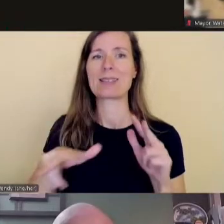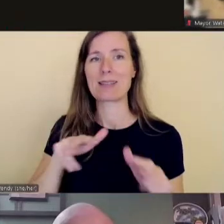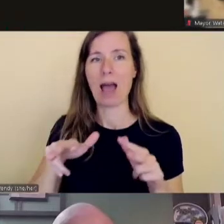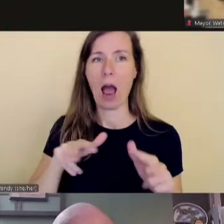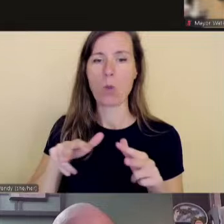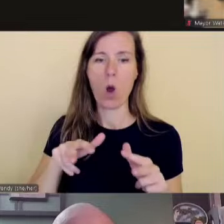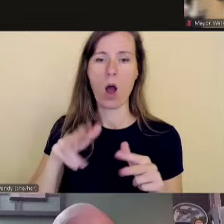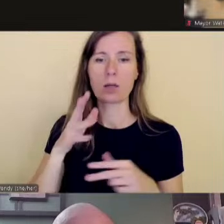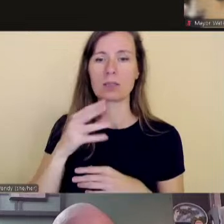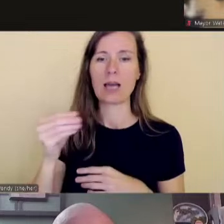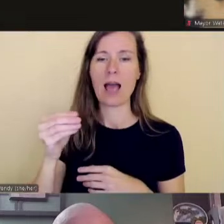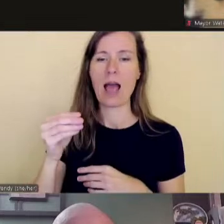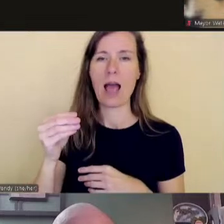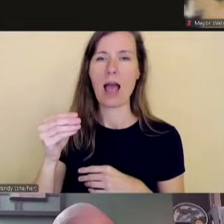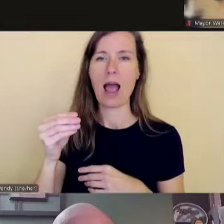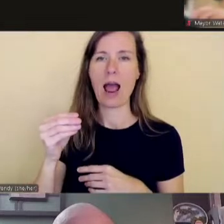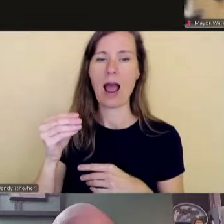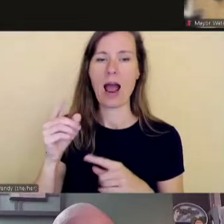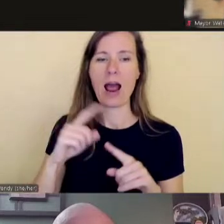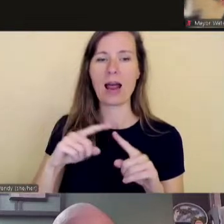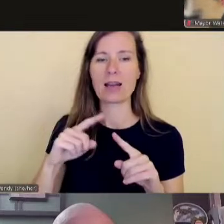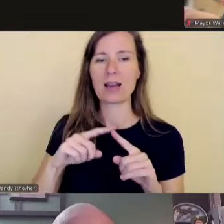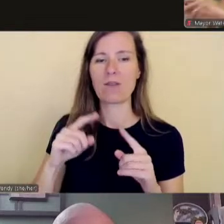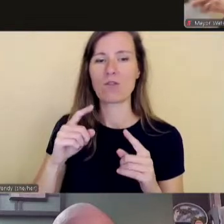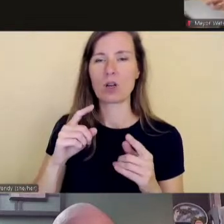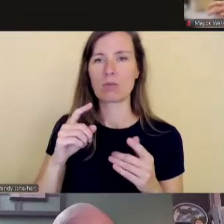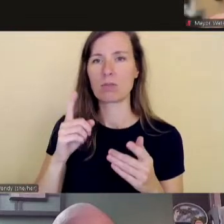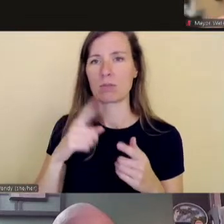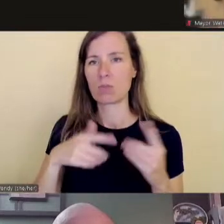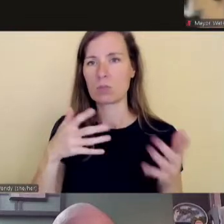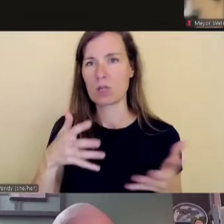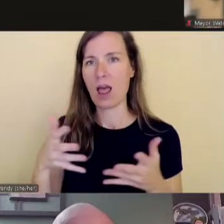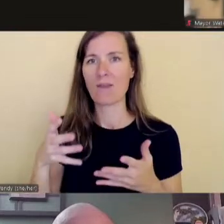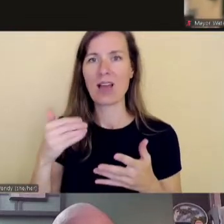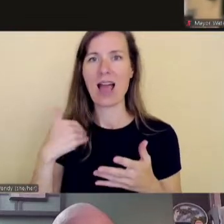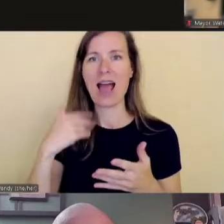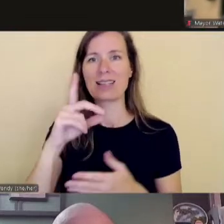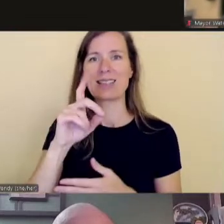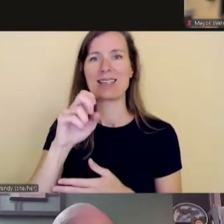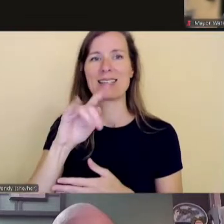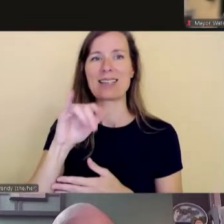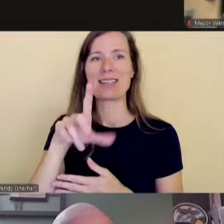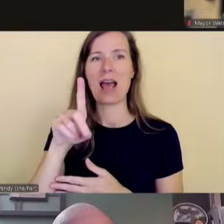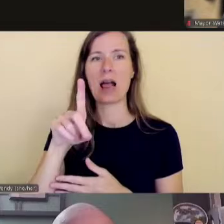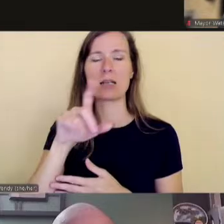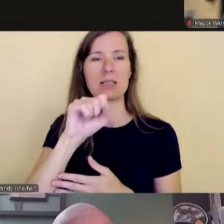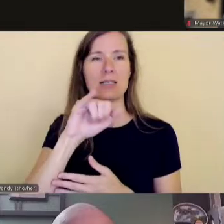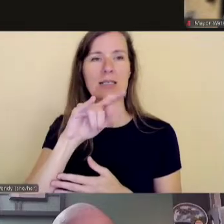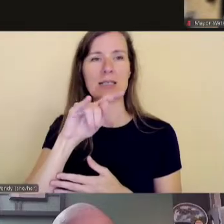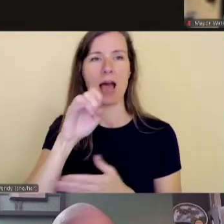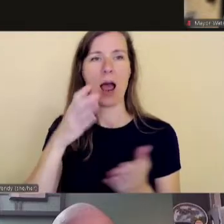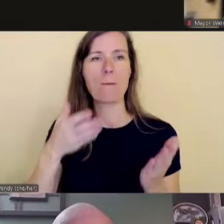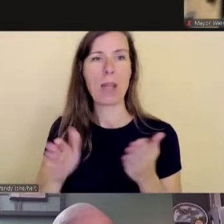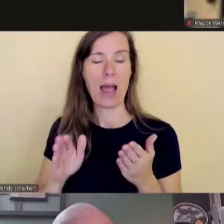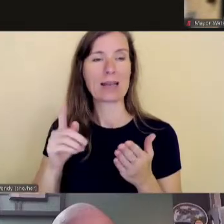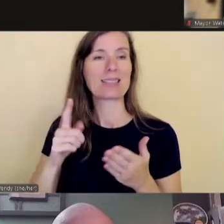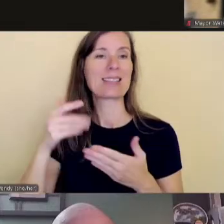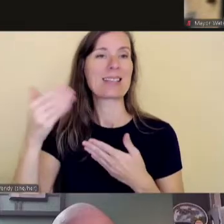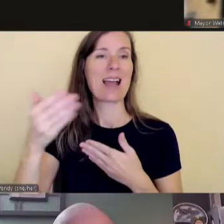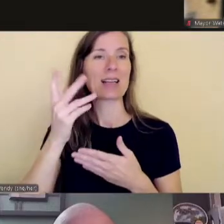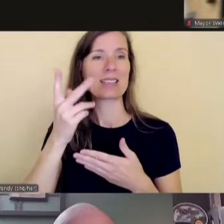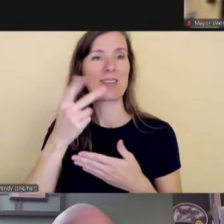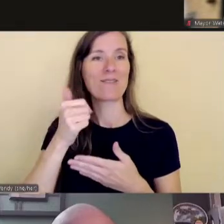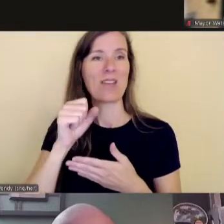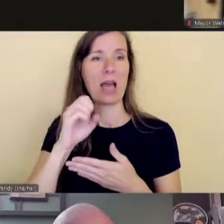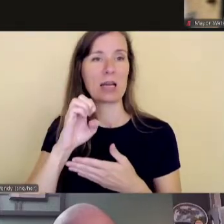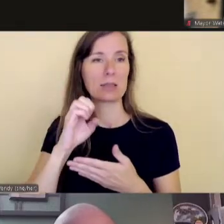related hardscape comes with a detailed site plan, which is the next phase. But if you don't design the lots correctly